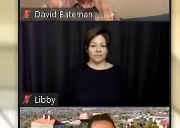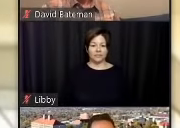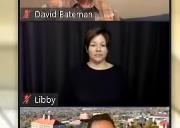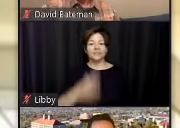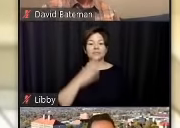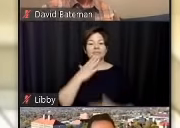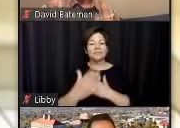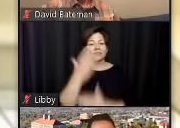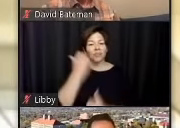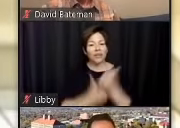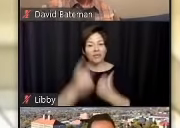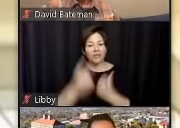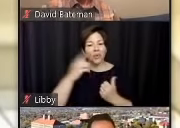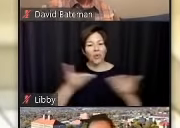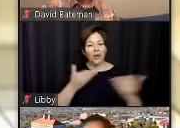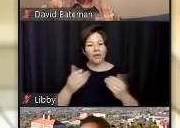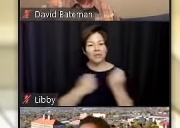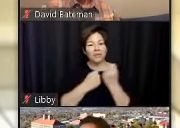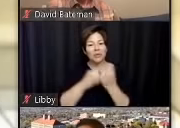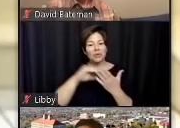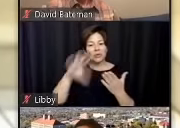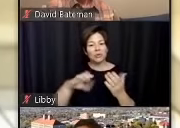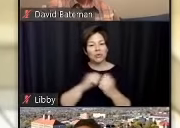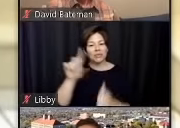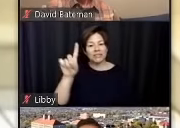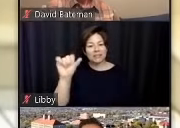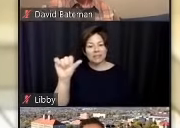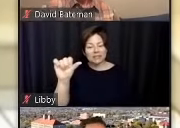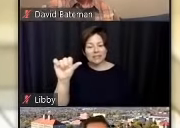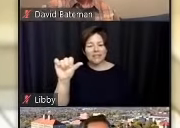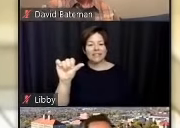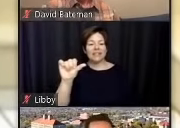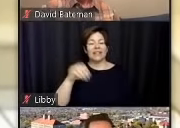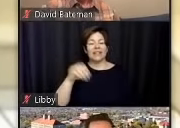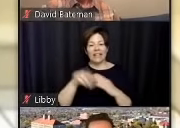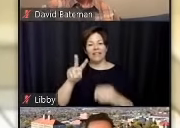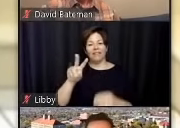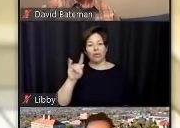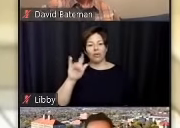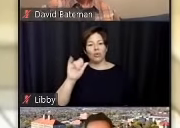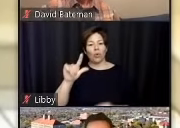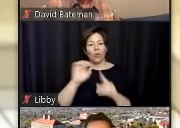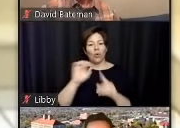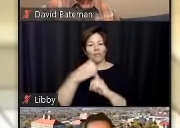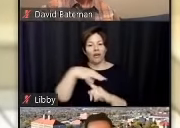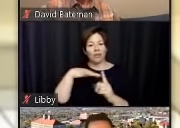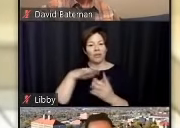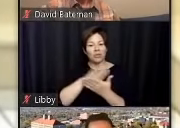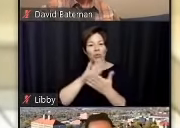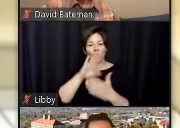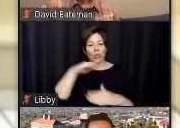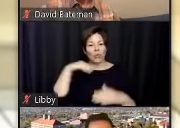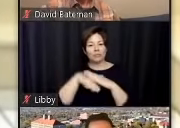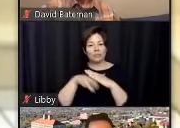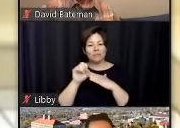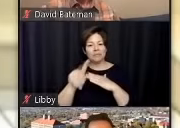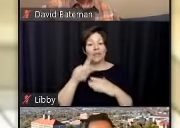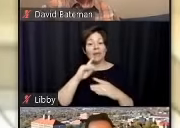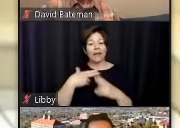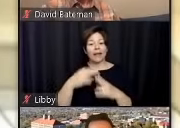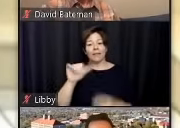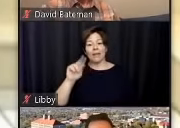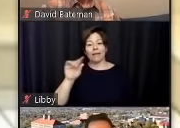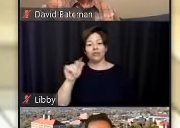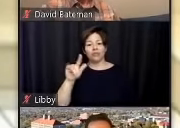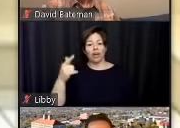Good morning, everyone, and welcome to Supporting Students with Disabilities in Virtual Environments School Reentry. My name is Angela Kirby, and I'm the